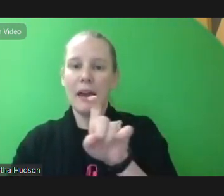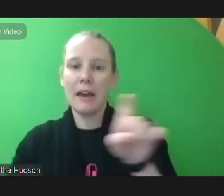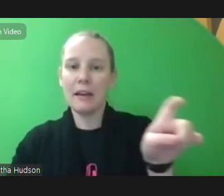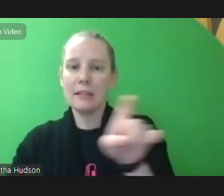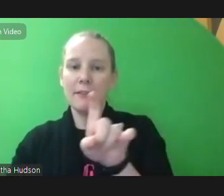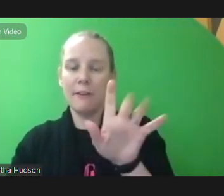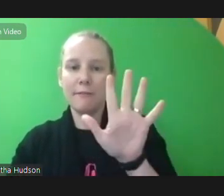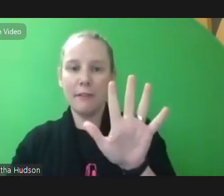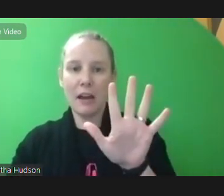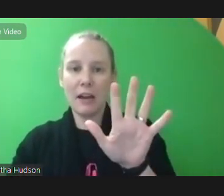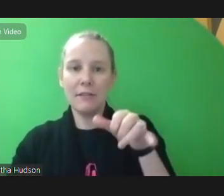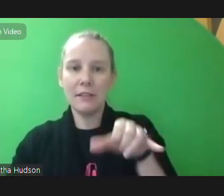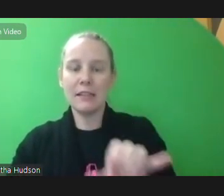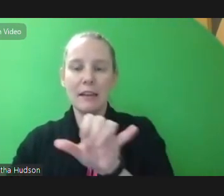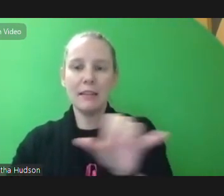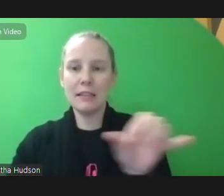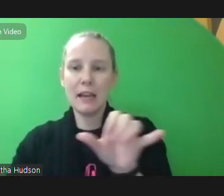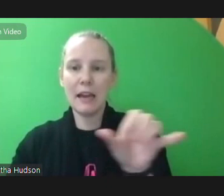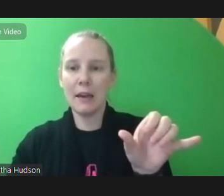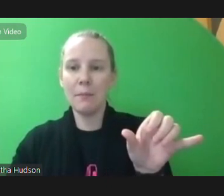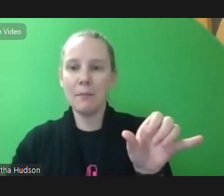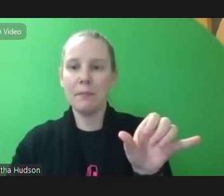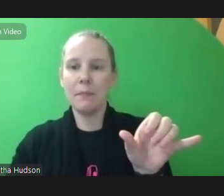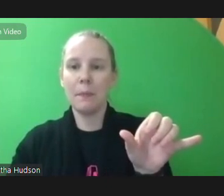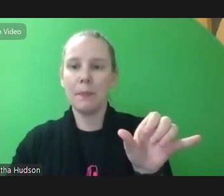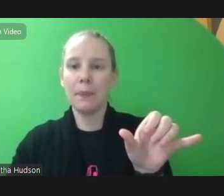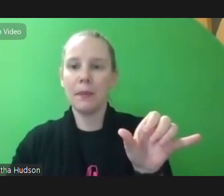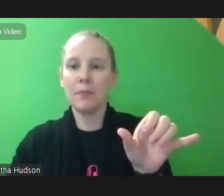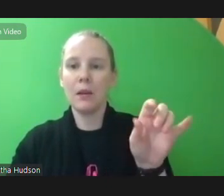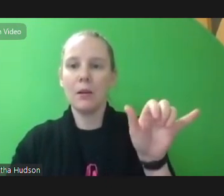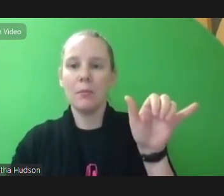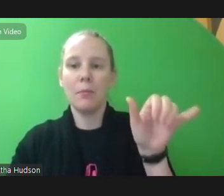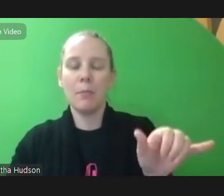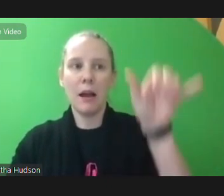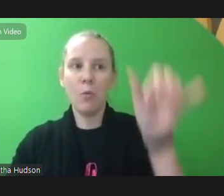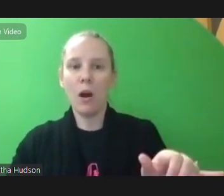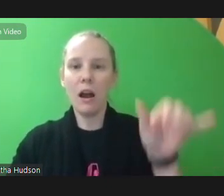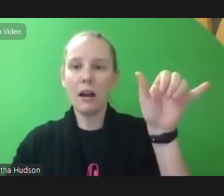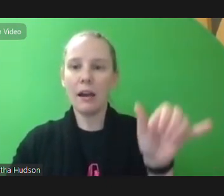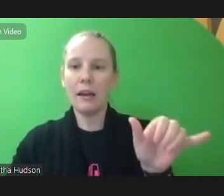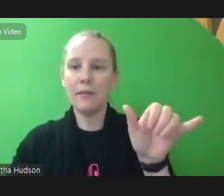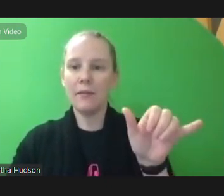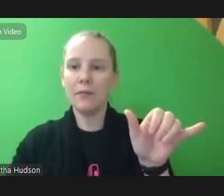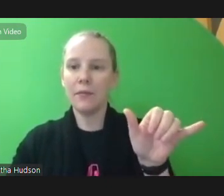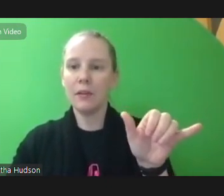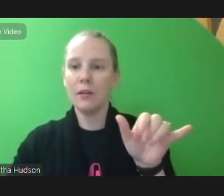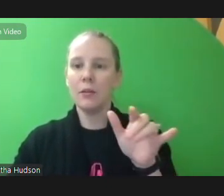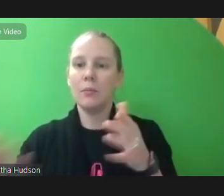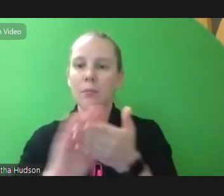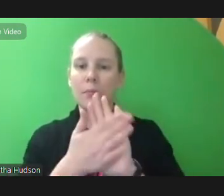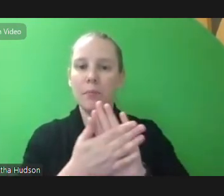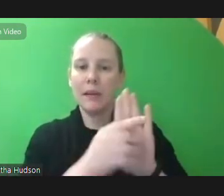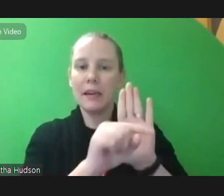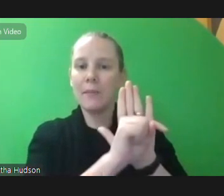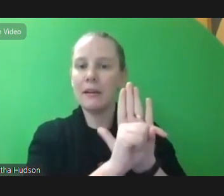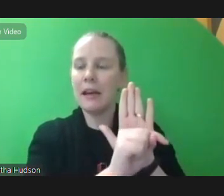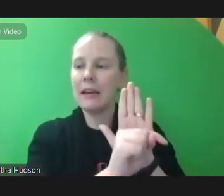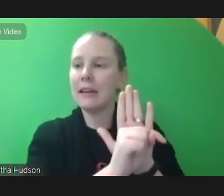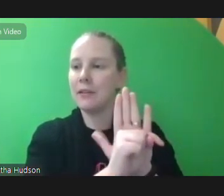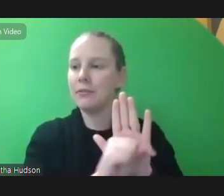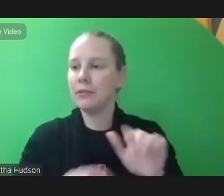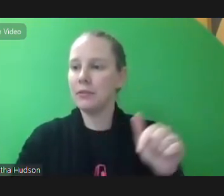my X of 5 stayed the same, but my Y became